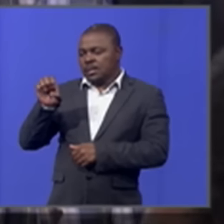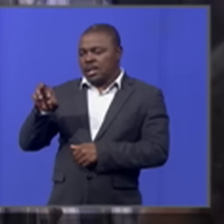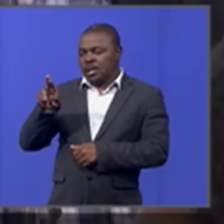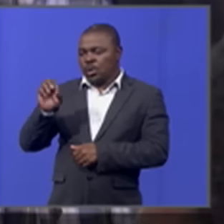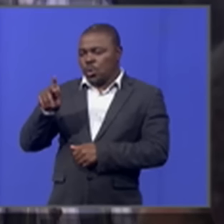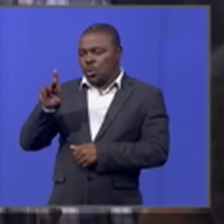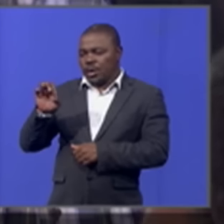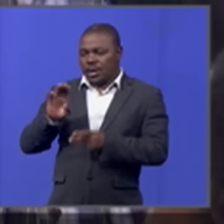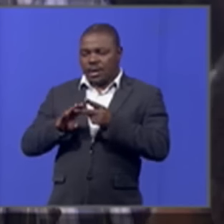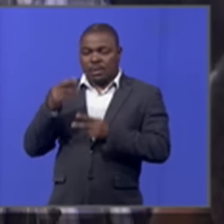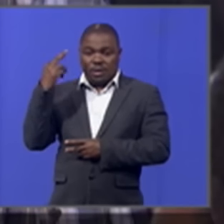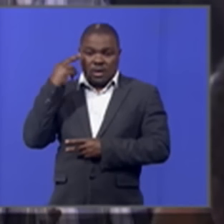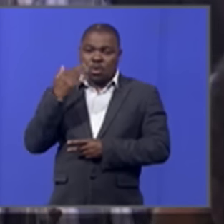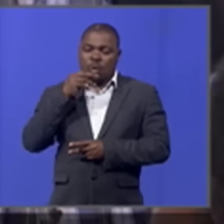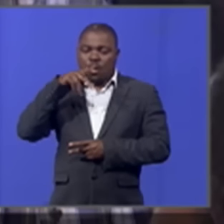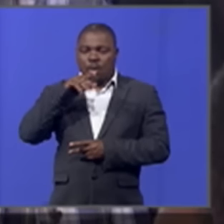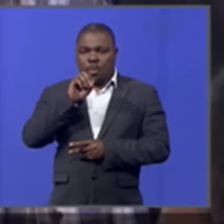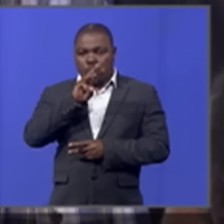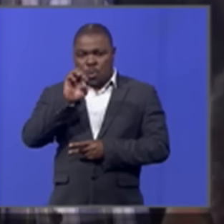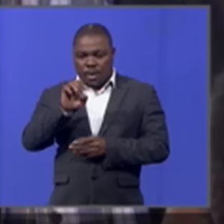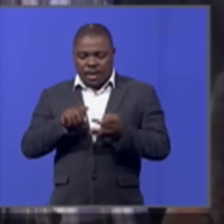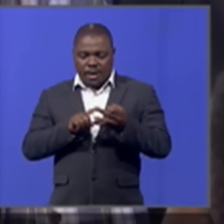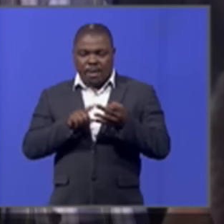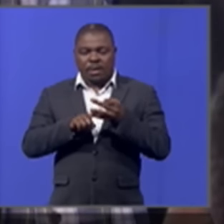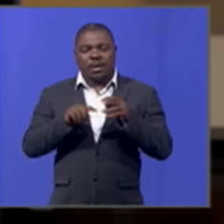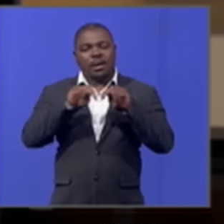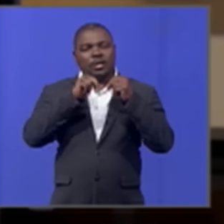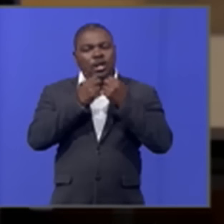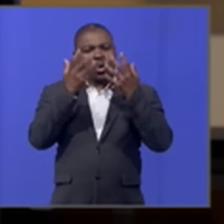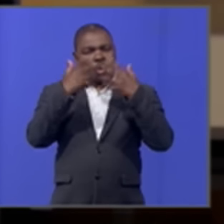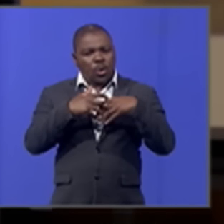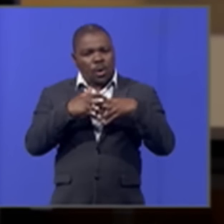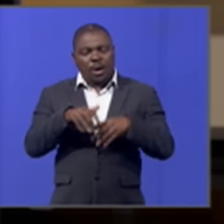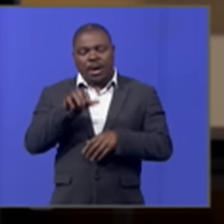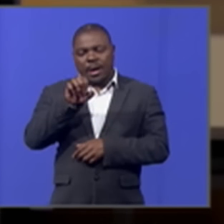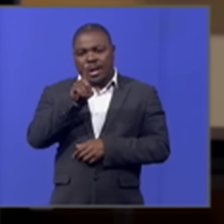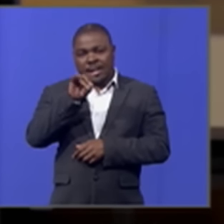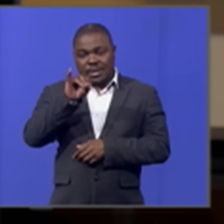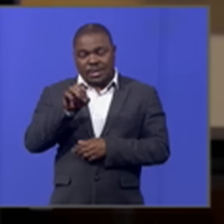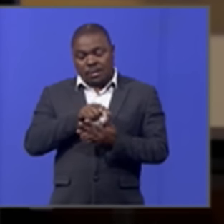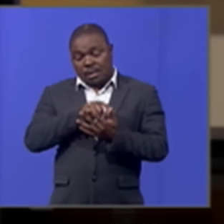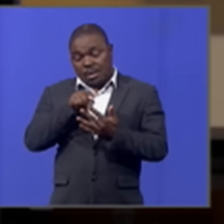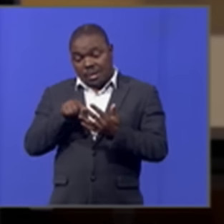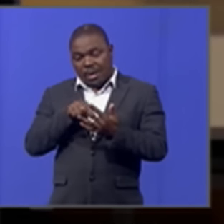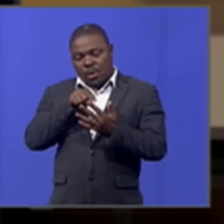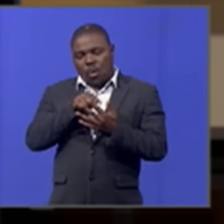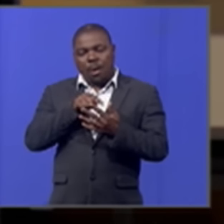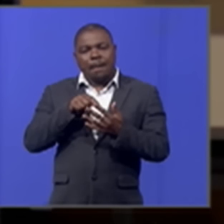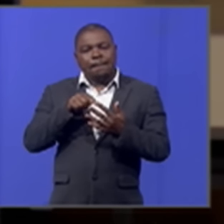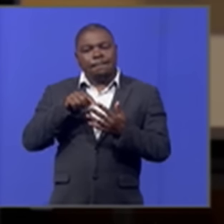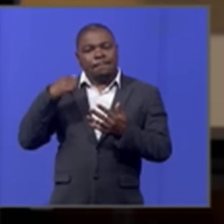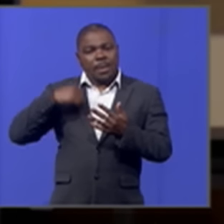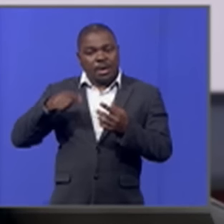mokwaledi kakaretso a Papoe le morulaganyi wa bosetšhaba Eddie Mfulwane jaaka ntlhopheng wa bomeyara ba Ekurhuleni,